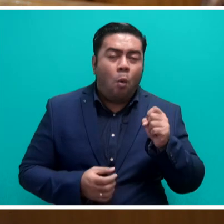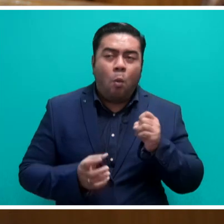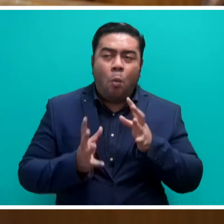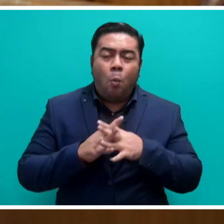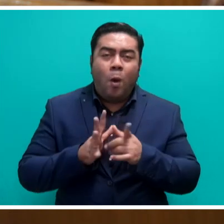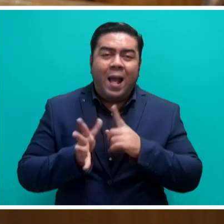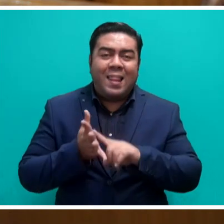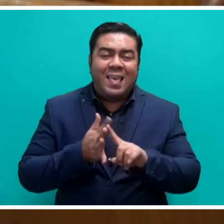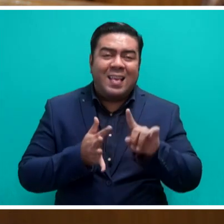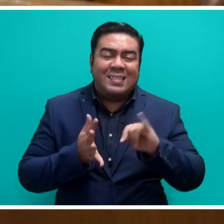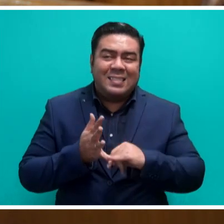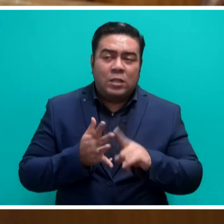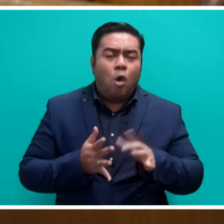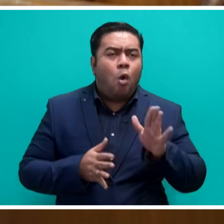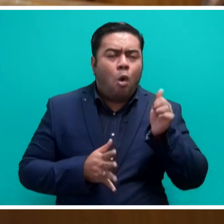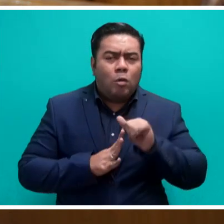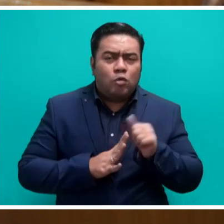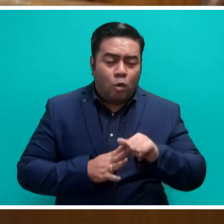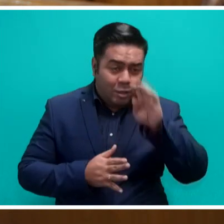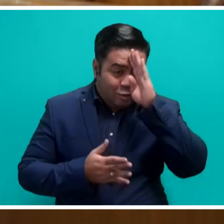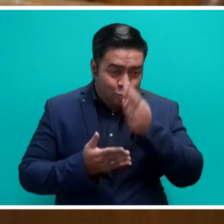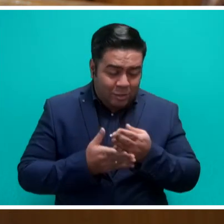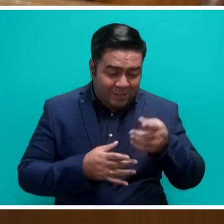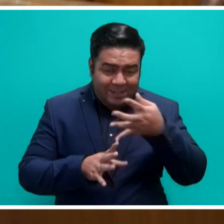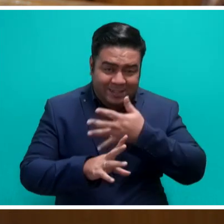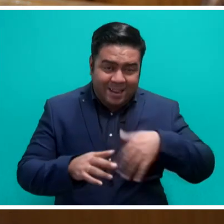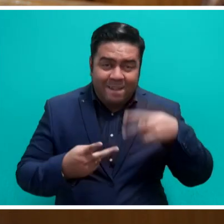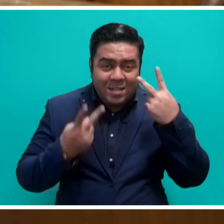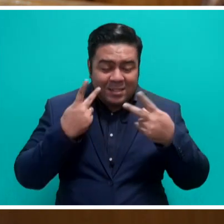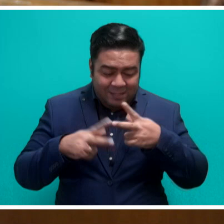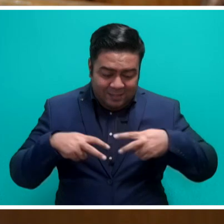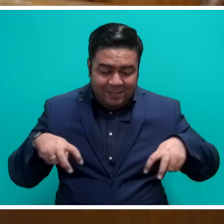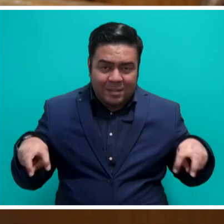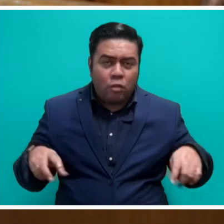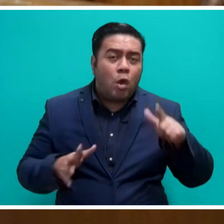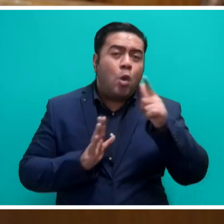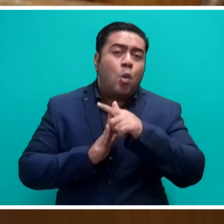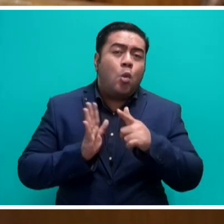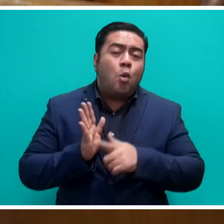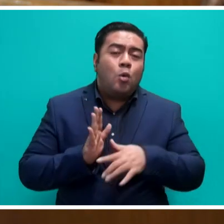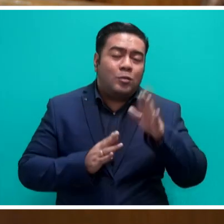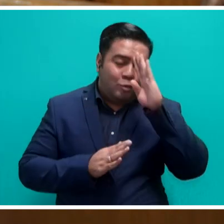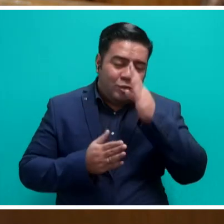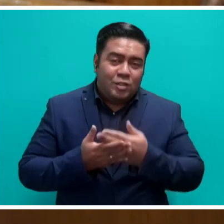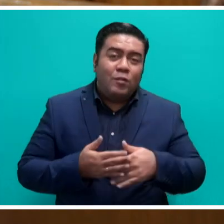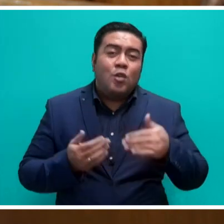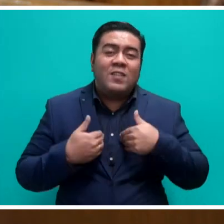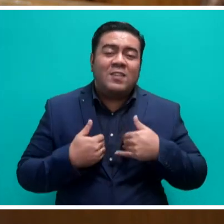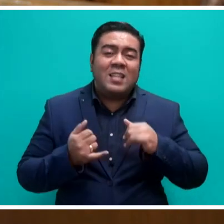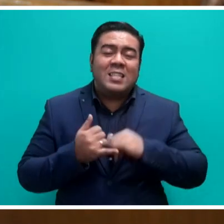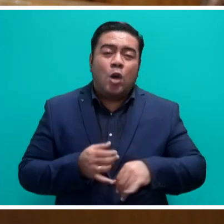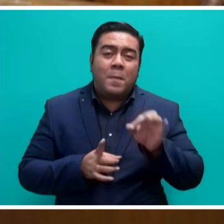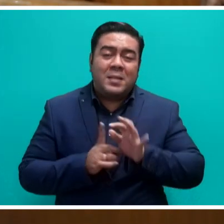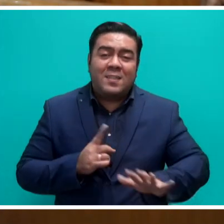Also acknowledging the presence of students, law students at the University of the South Pacific, and